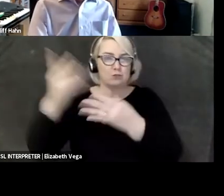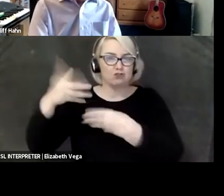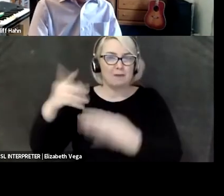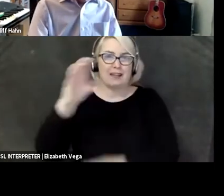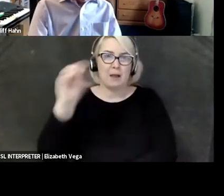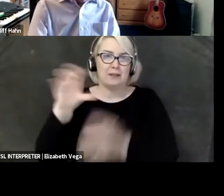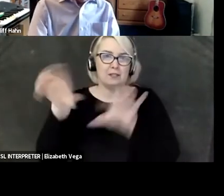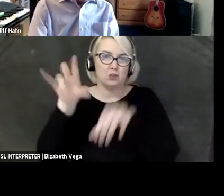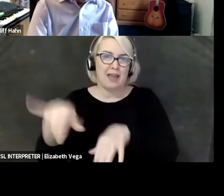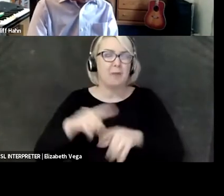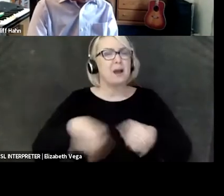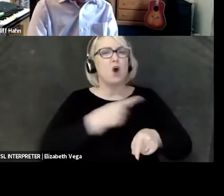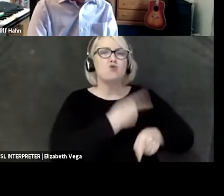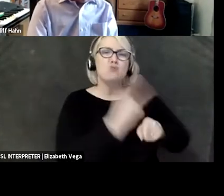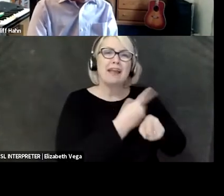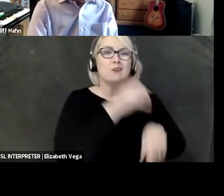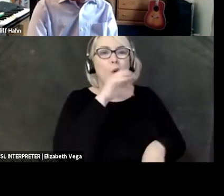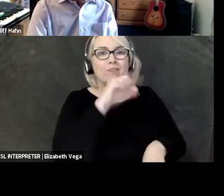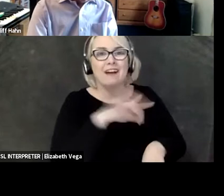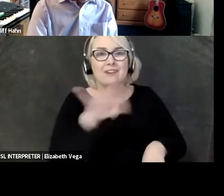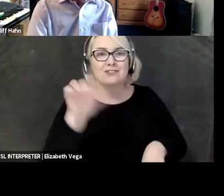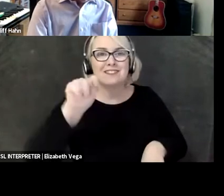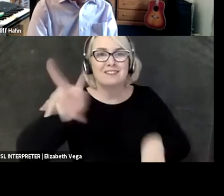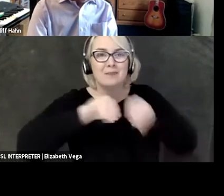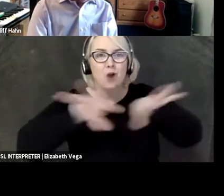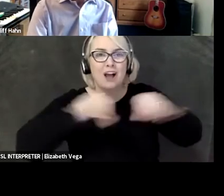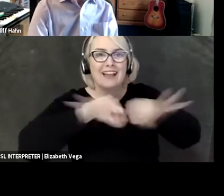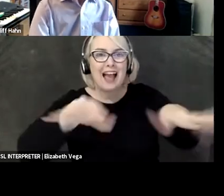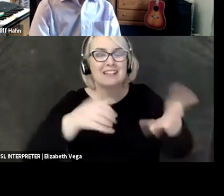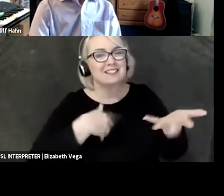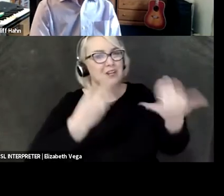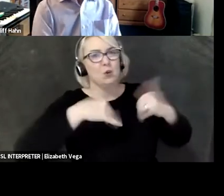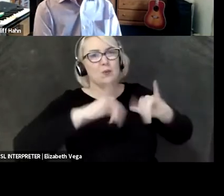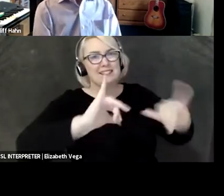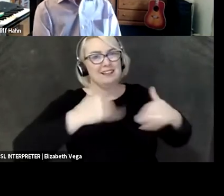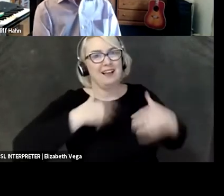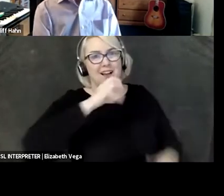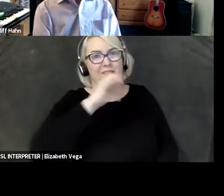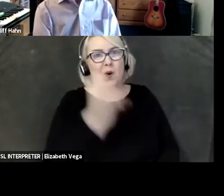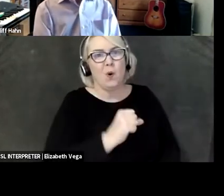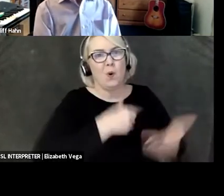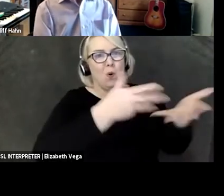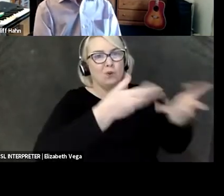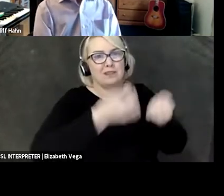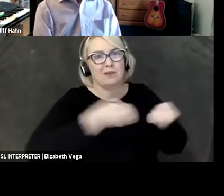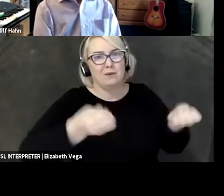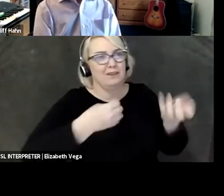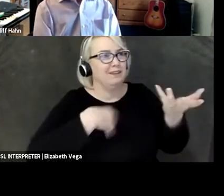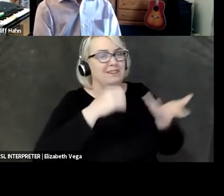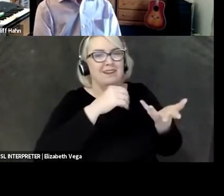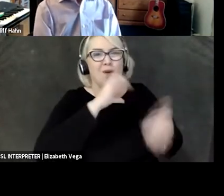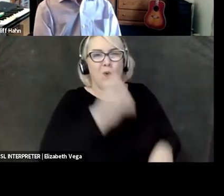terrestrial broadcast, traditional broadcast world, we're still dealing with some legacy holdovers here